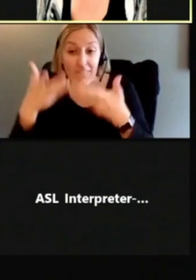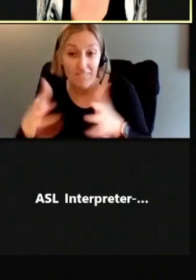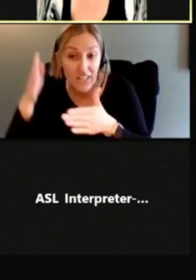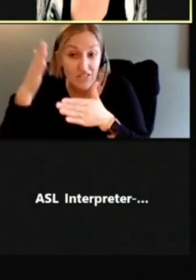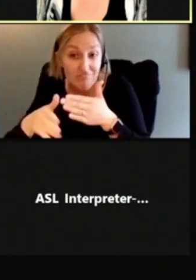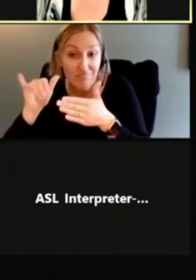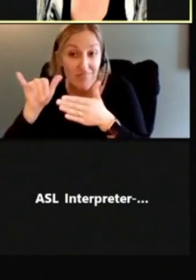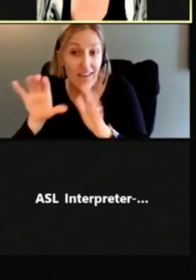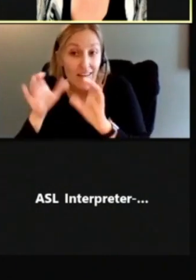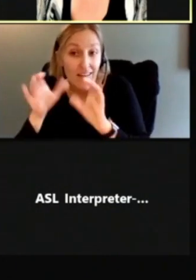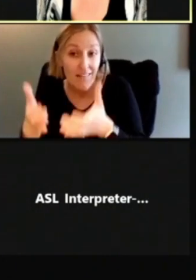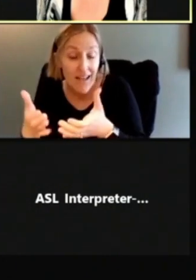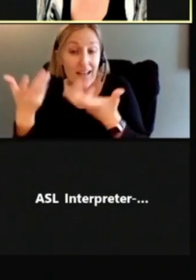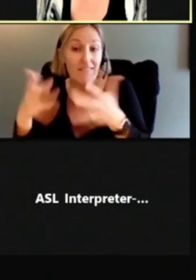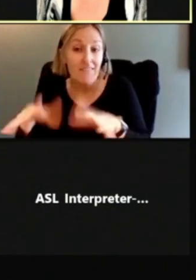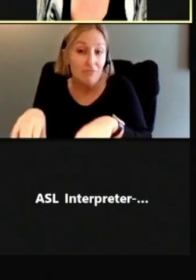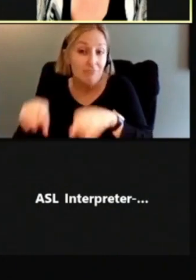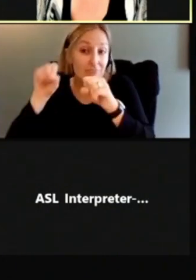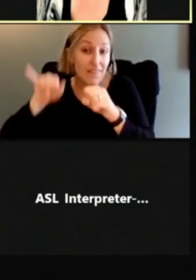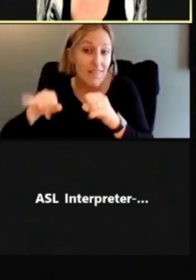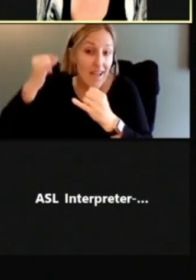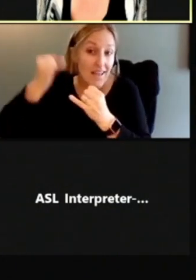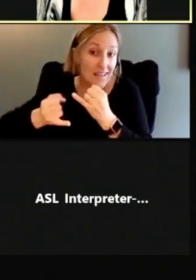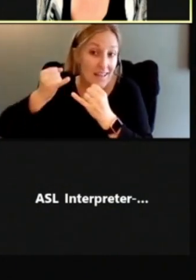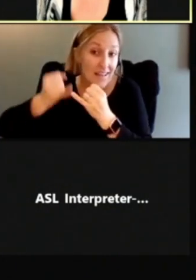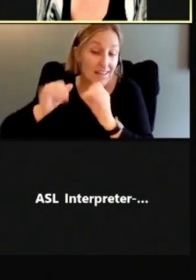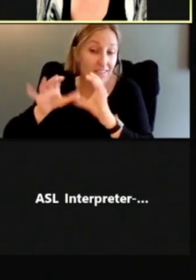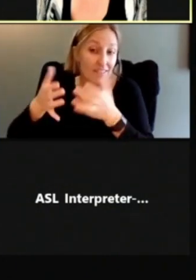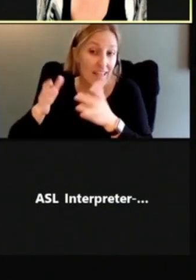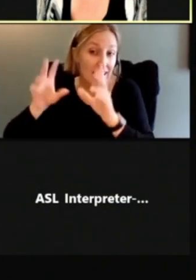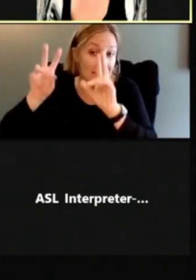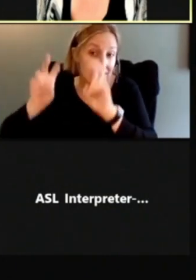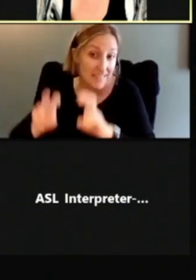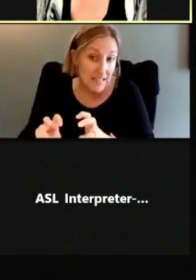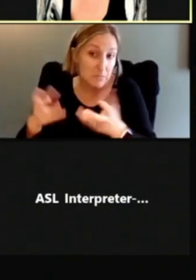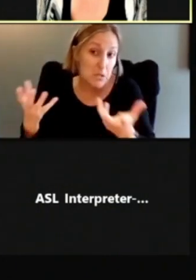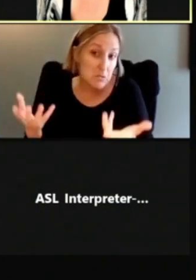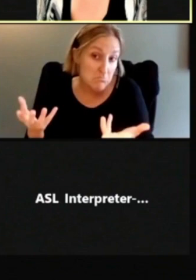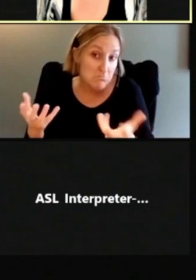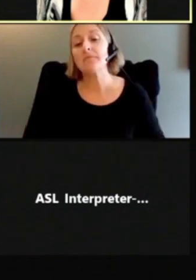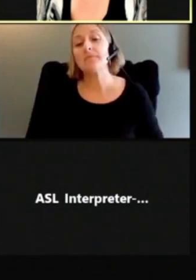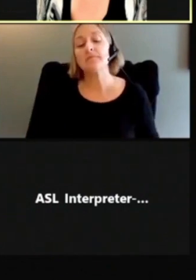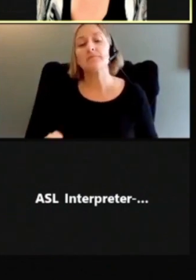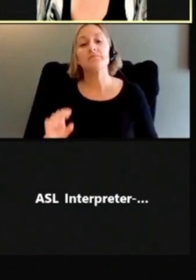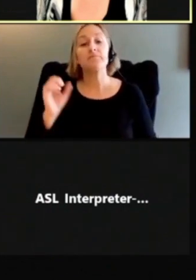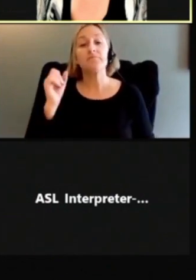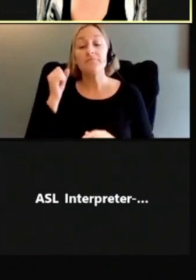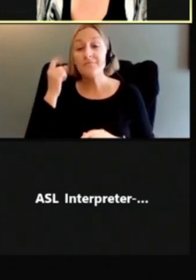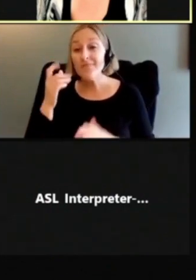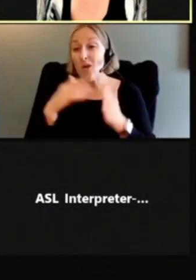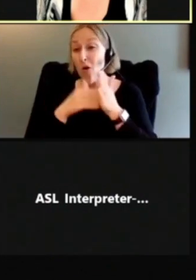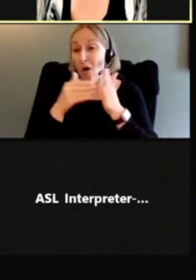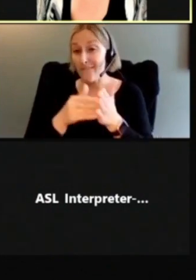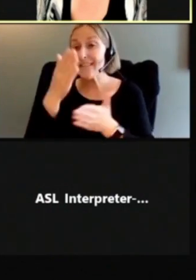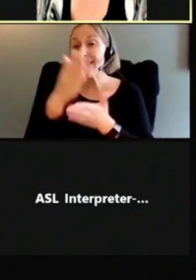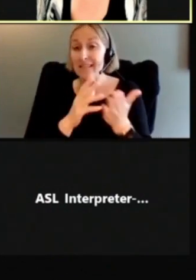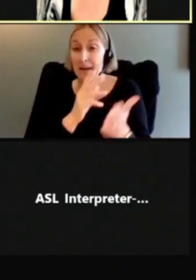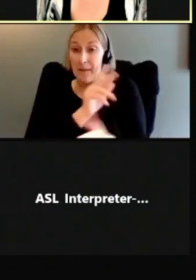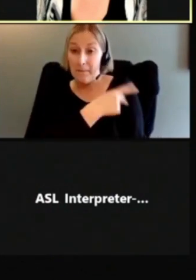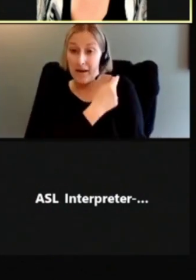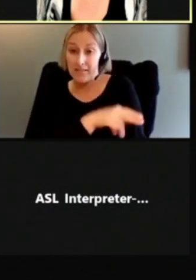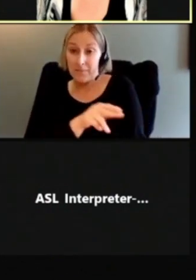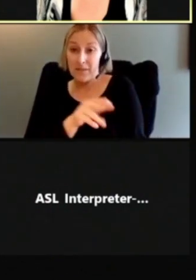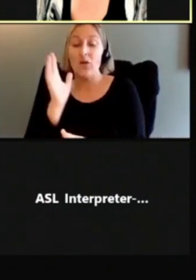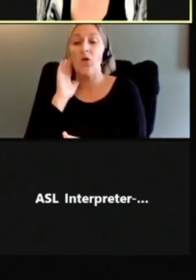that post-class assessment? And then a lot of times, some of our hospitals are now implementing